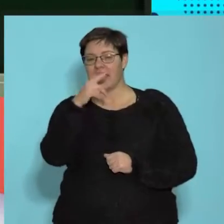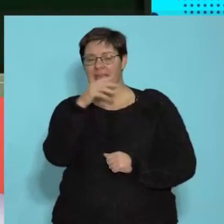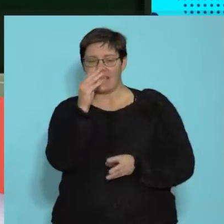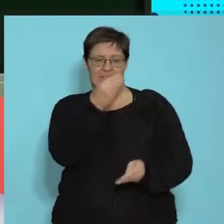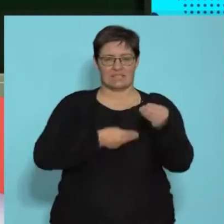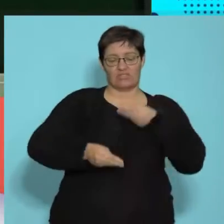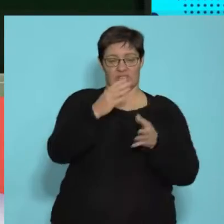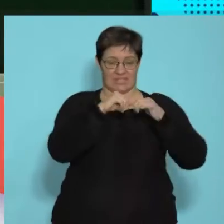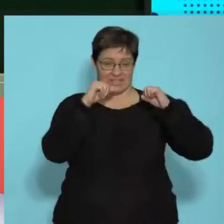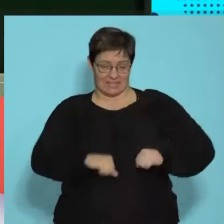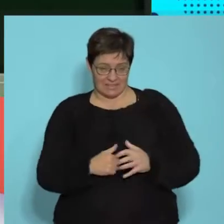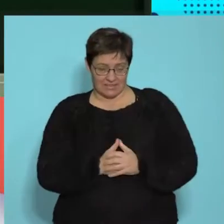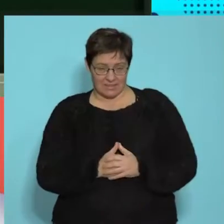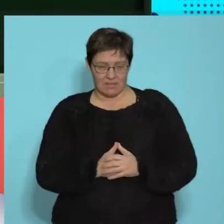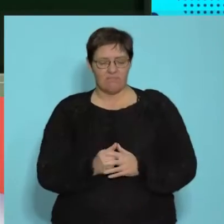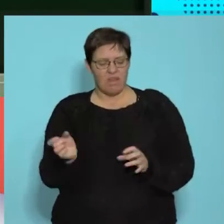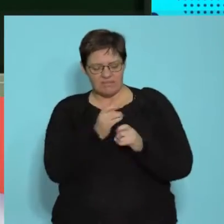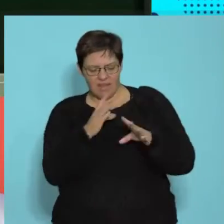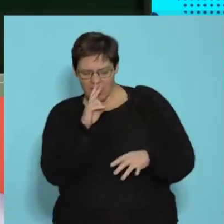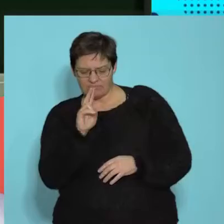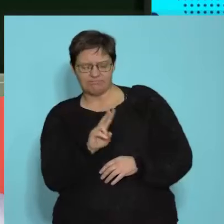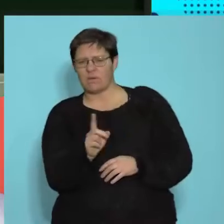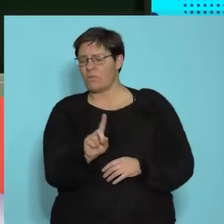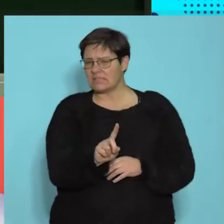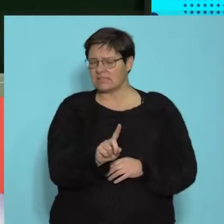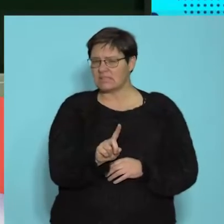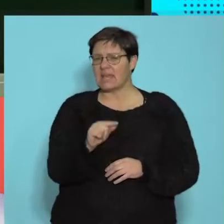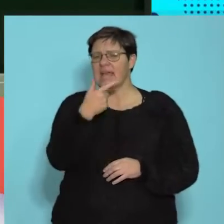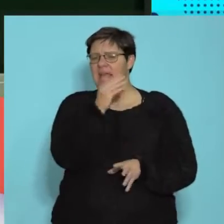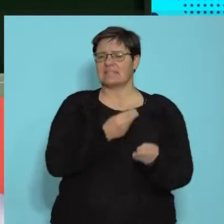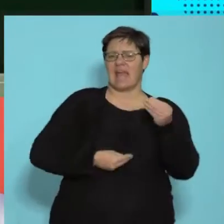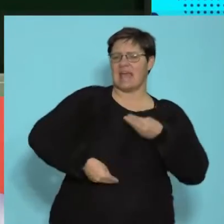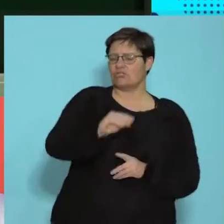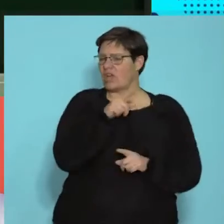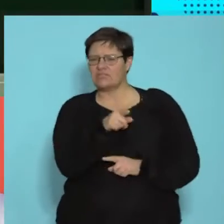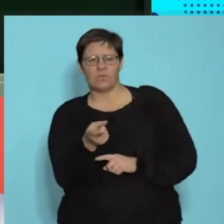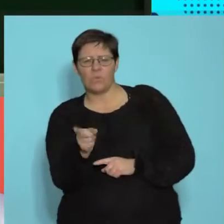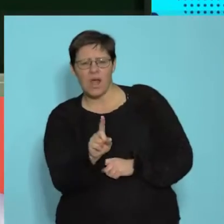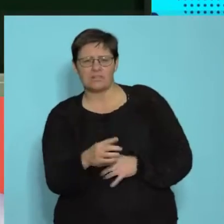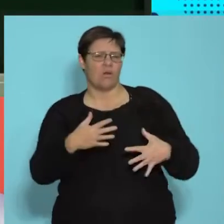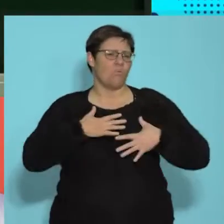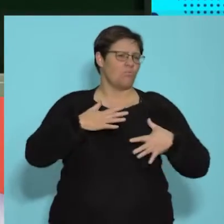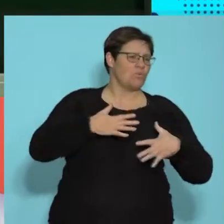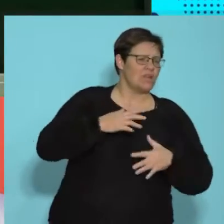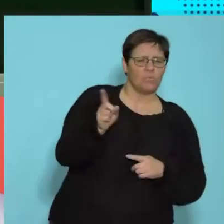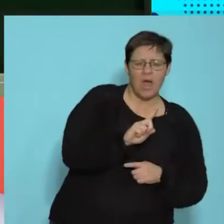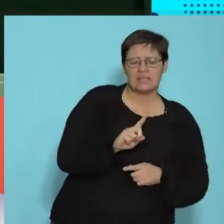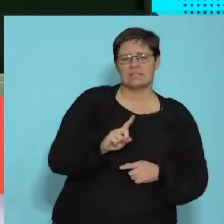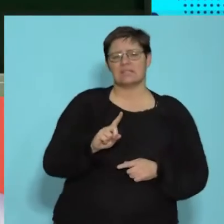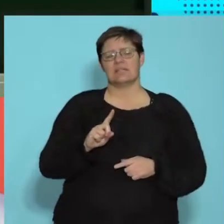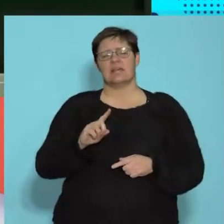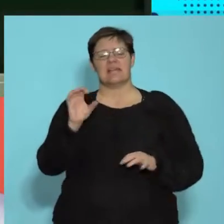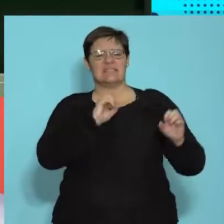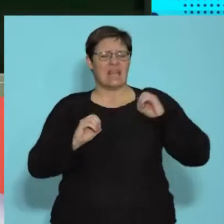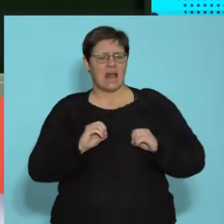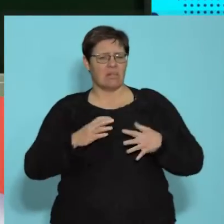the gas exchange system. And we started off looking at what gas exchange was, what breathing was, what